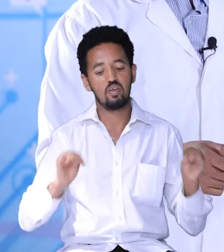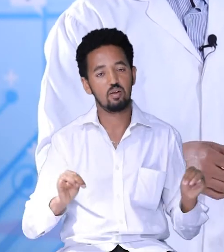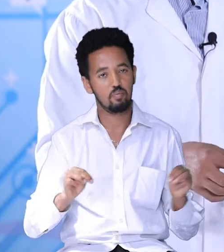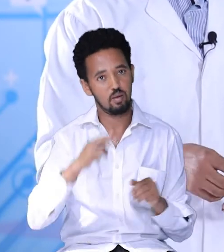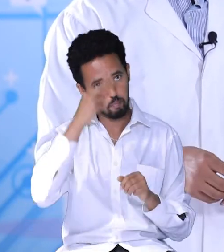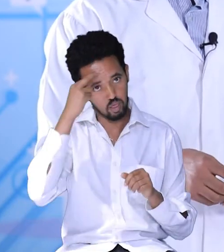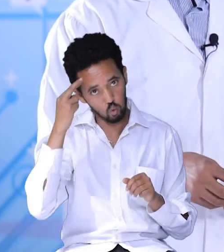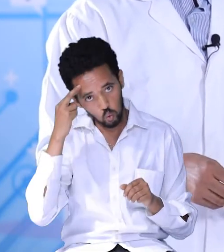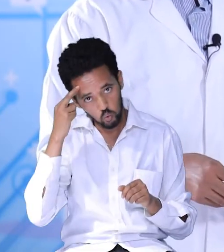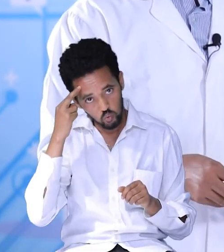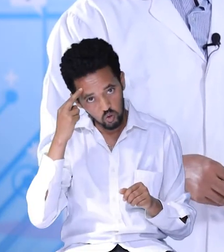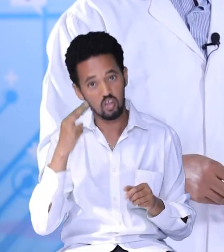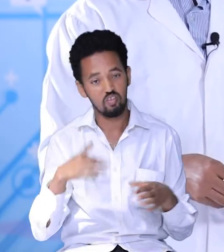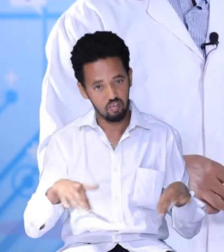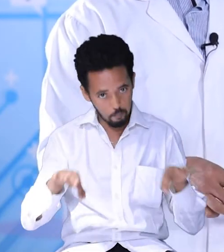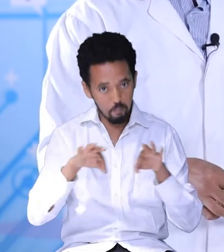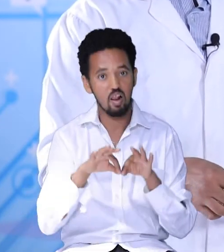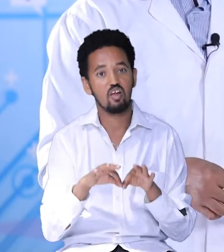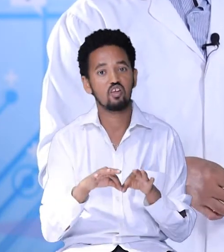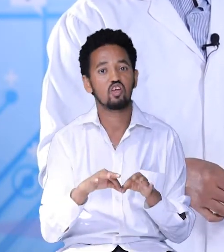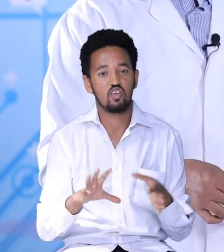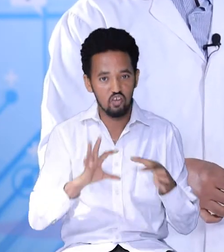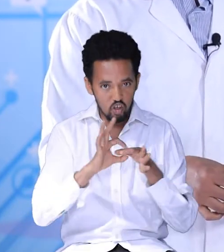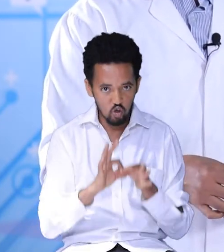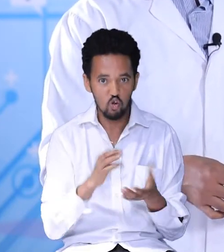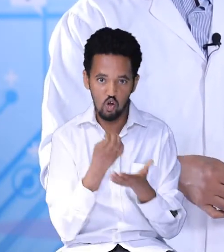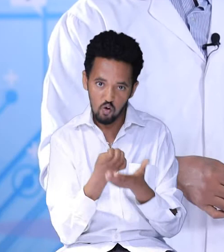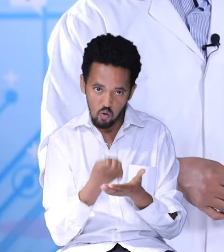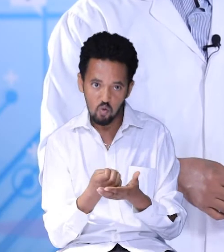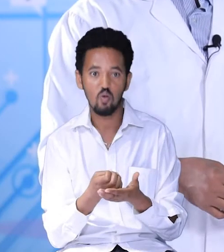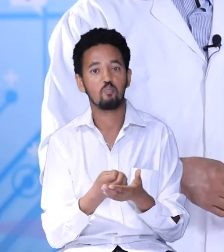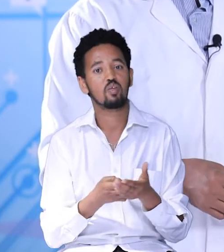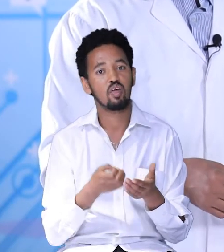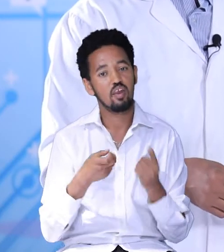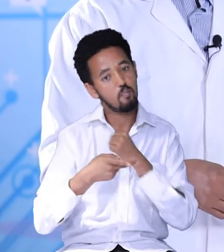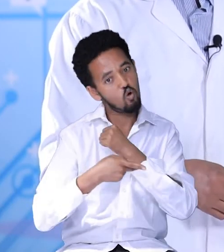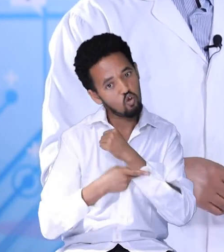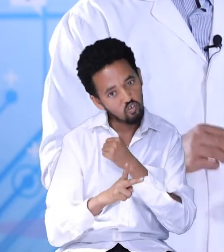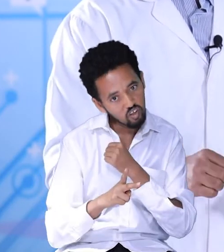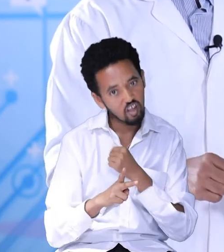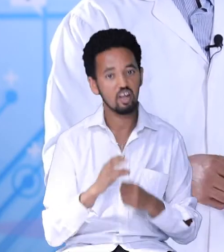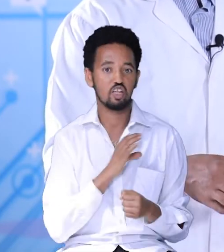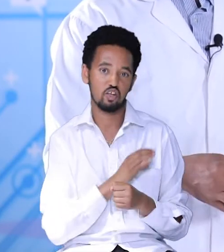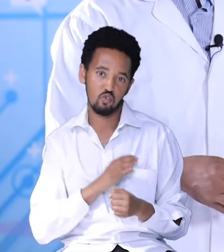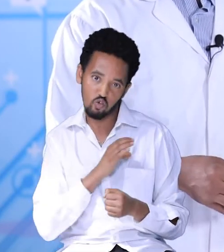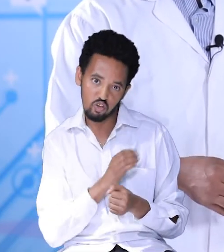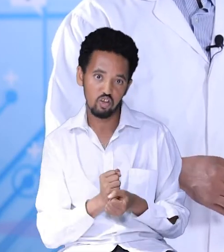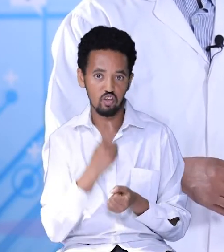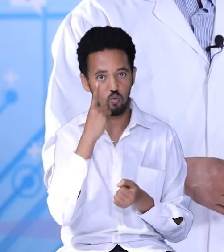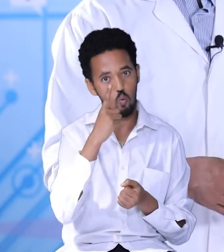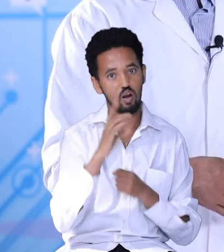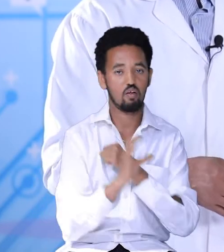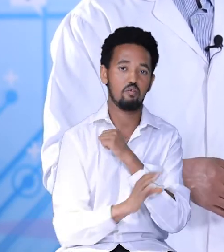because they implies the socio-economic and political structure or situation of one